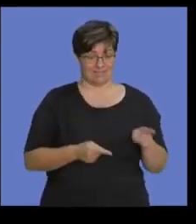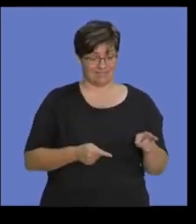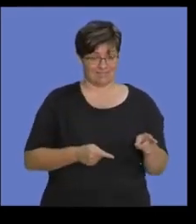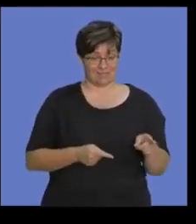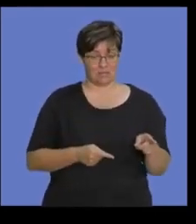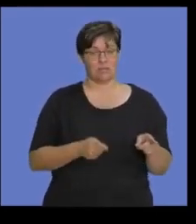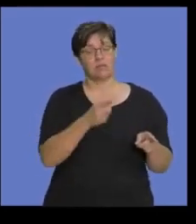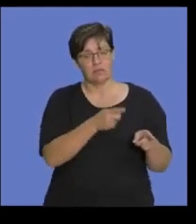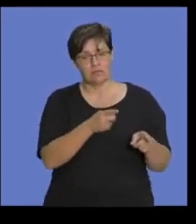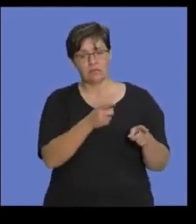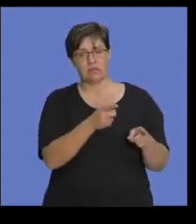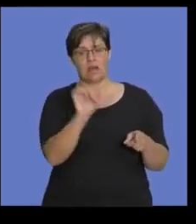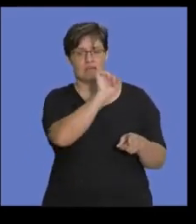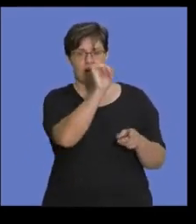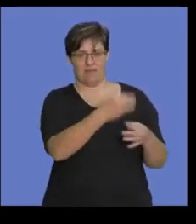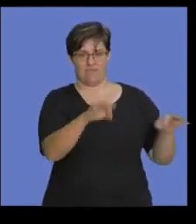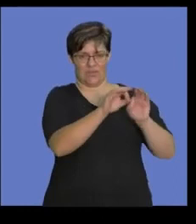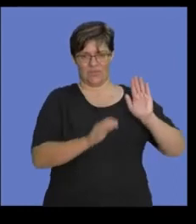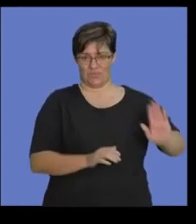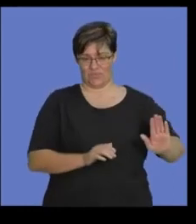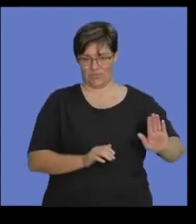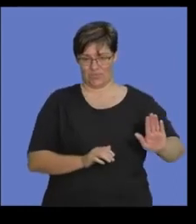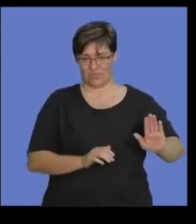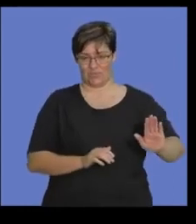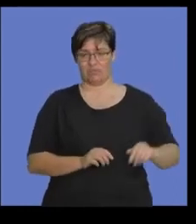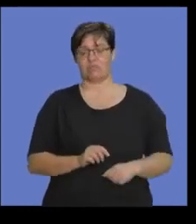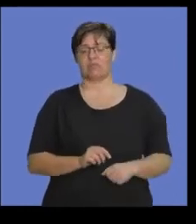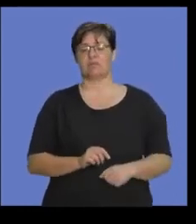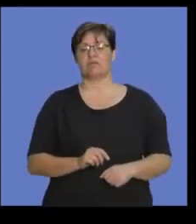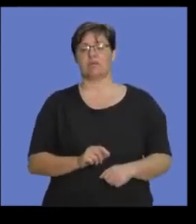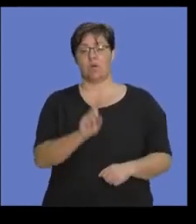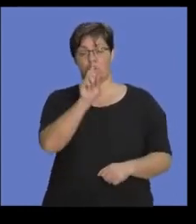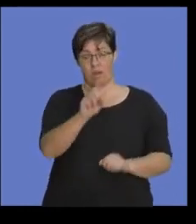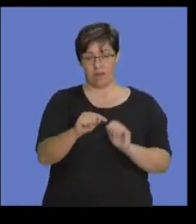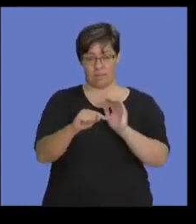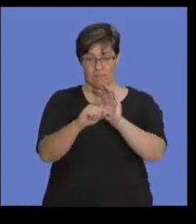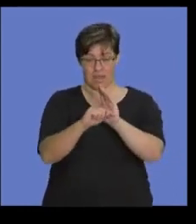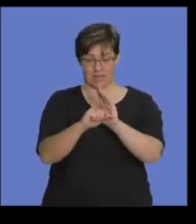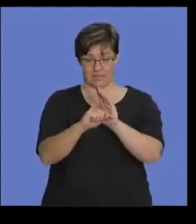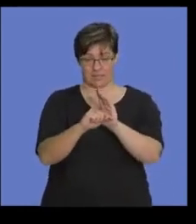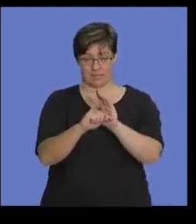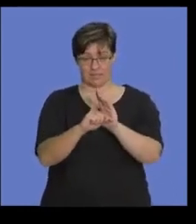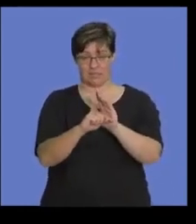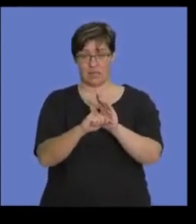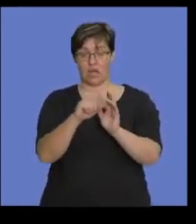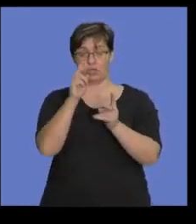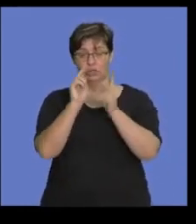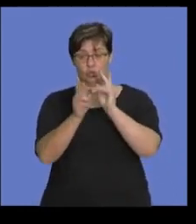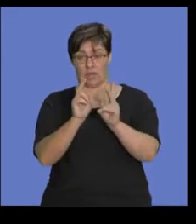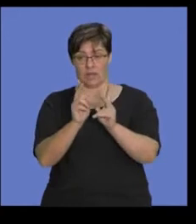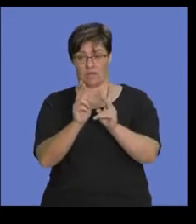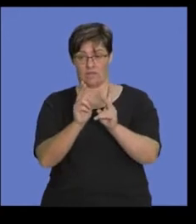dealing with, and that's the value of the vehicle. 1 minus, the interest is at